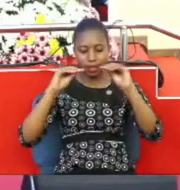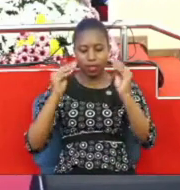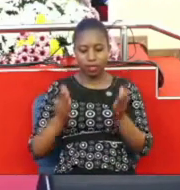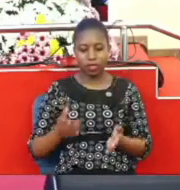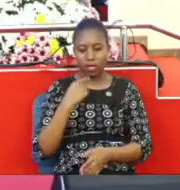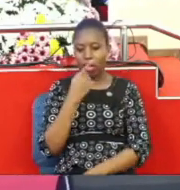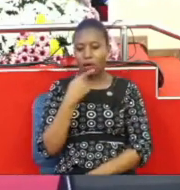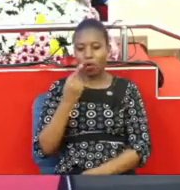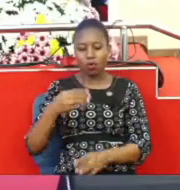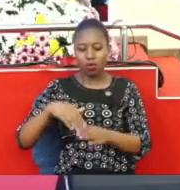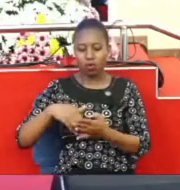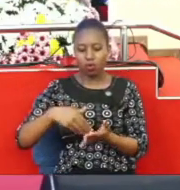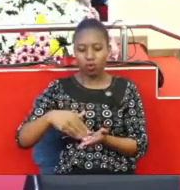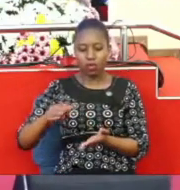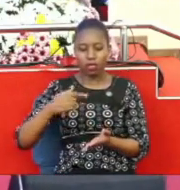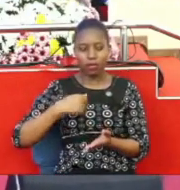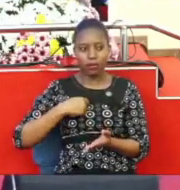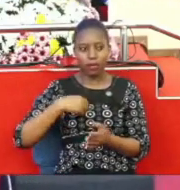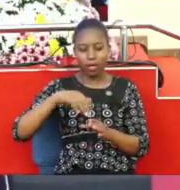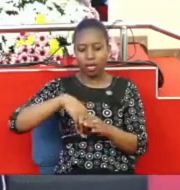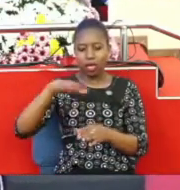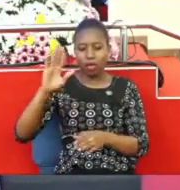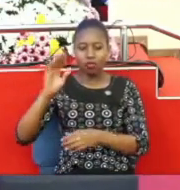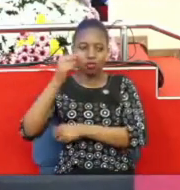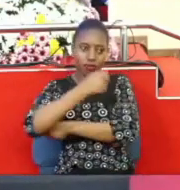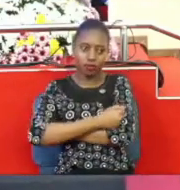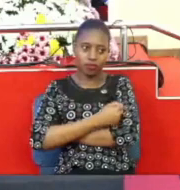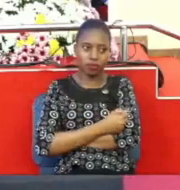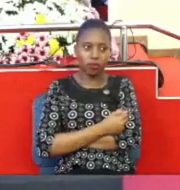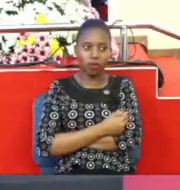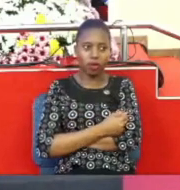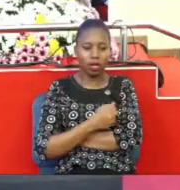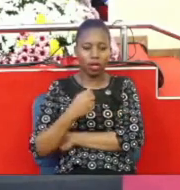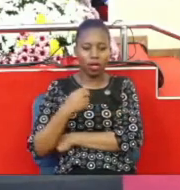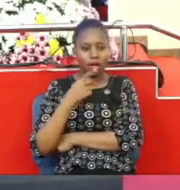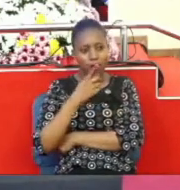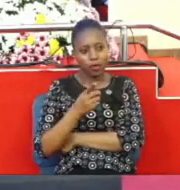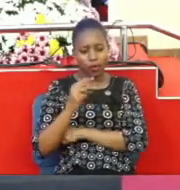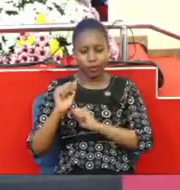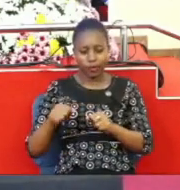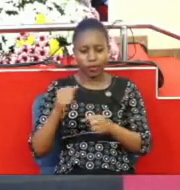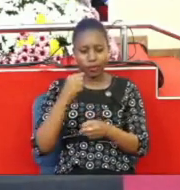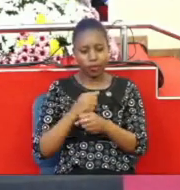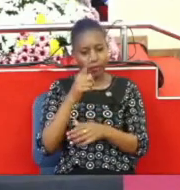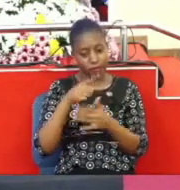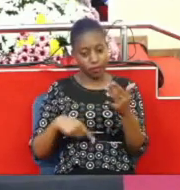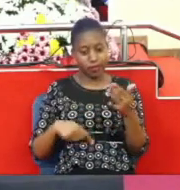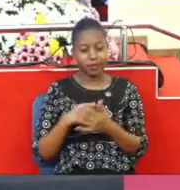Who caused me to be expelled. What would you do? You would do like